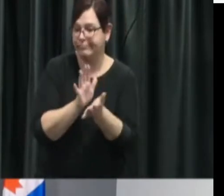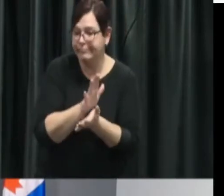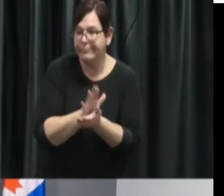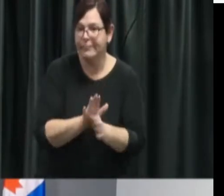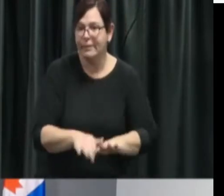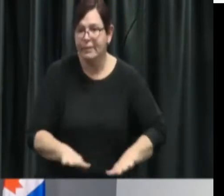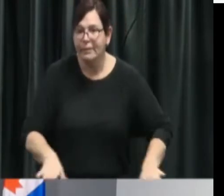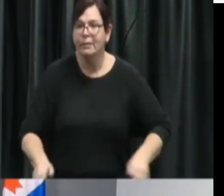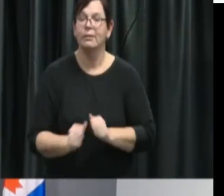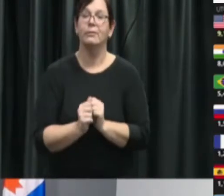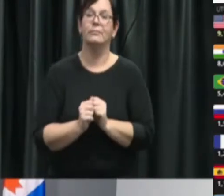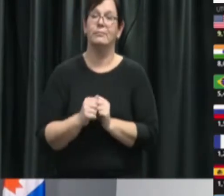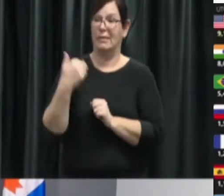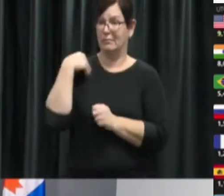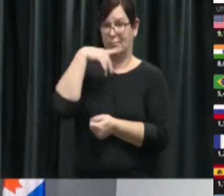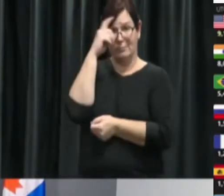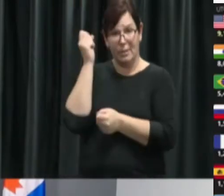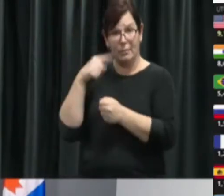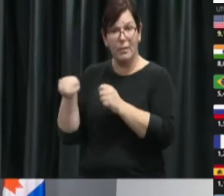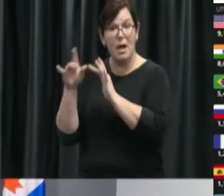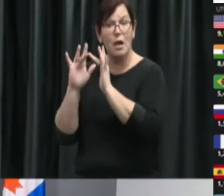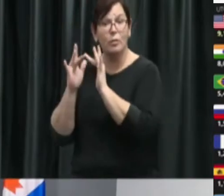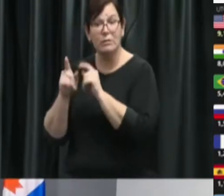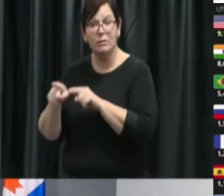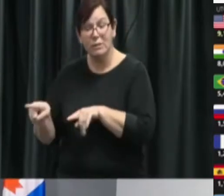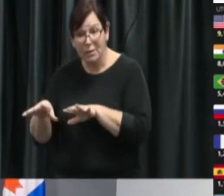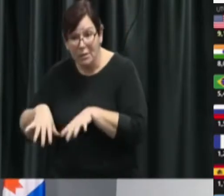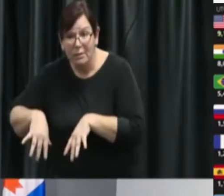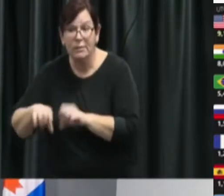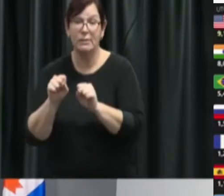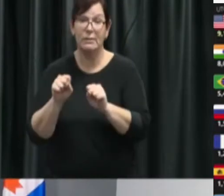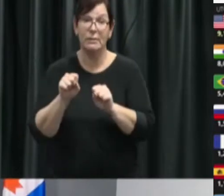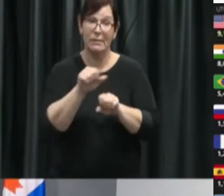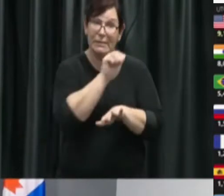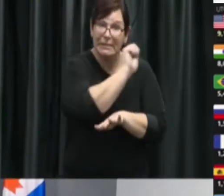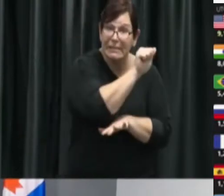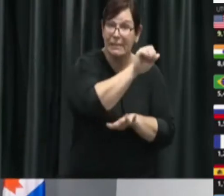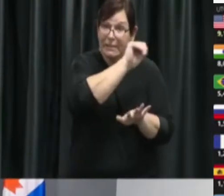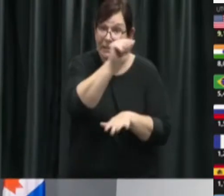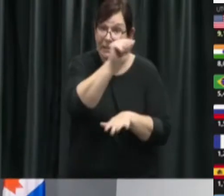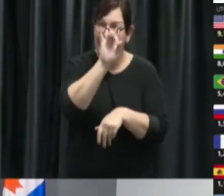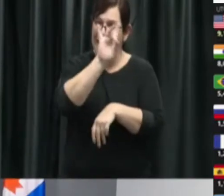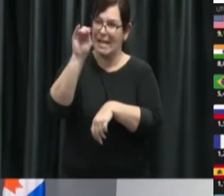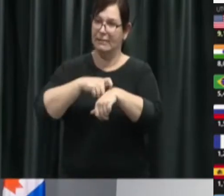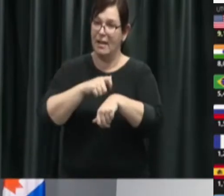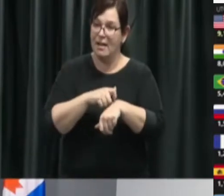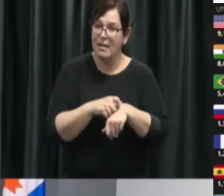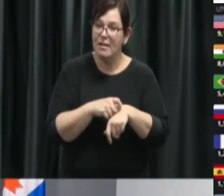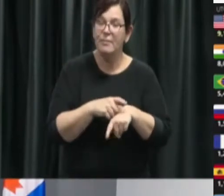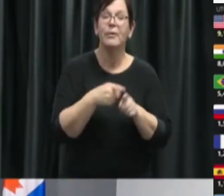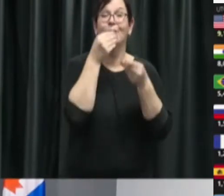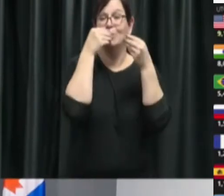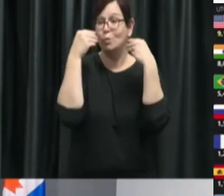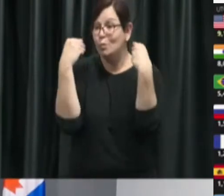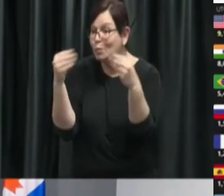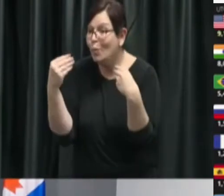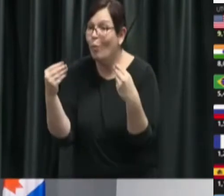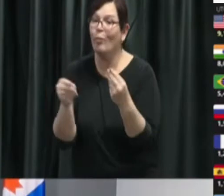almost 80 community canvassing efforts at locations like shopping centers, grocery stores, and places of